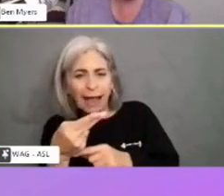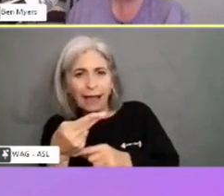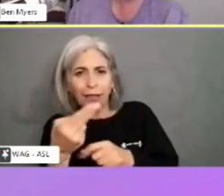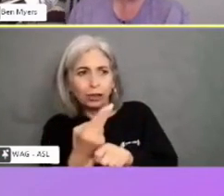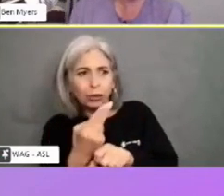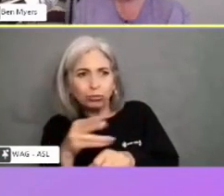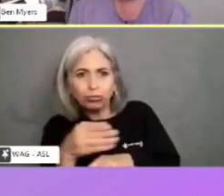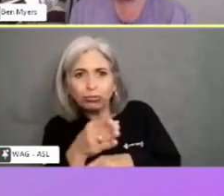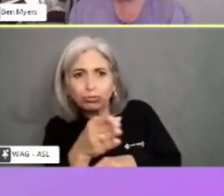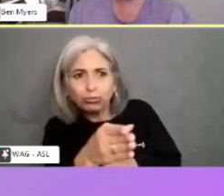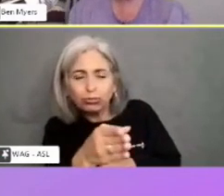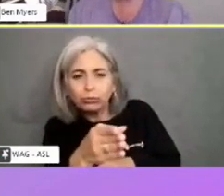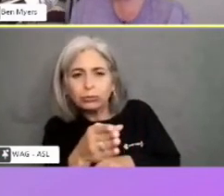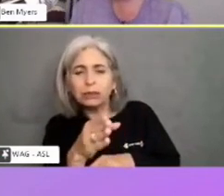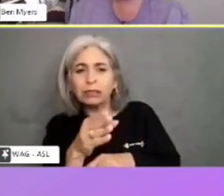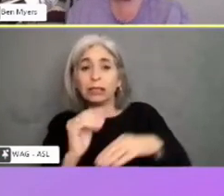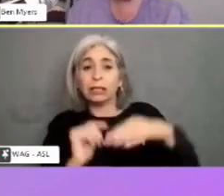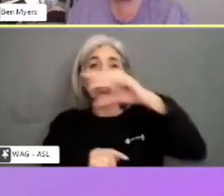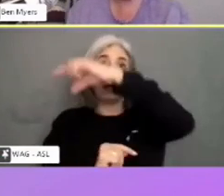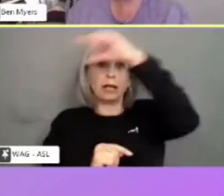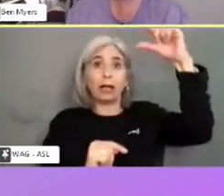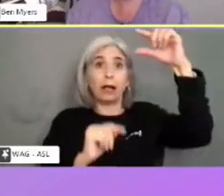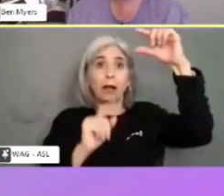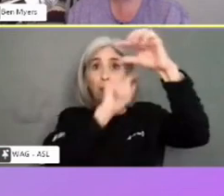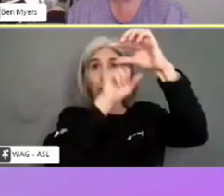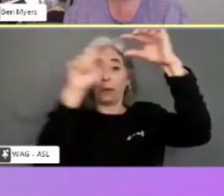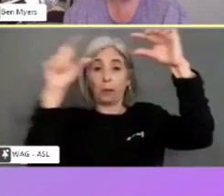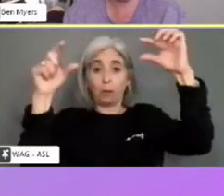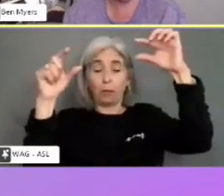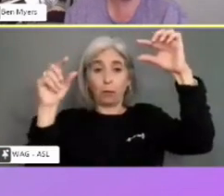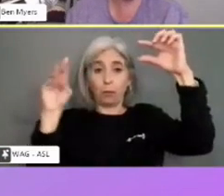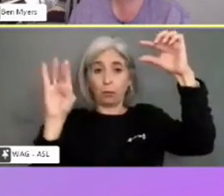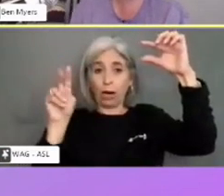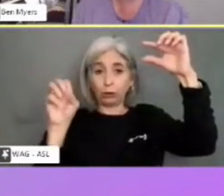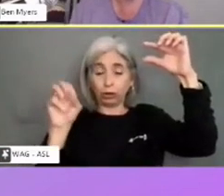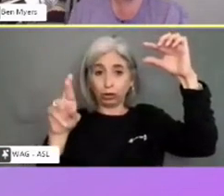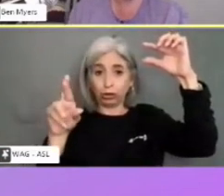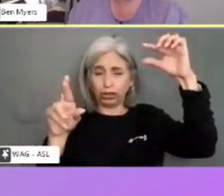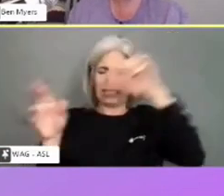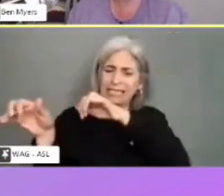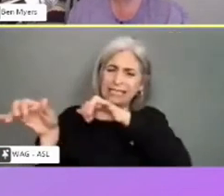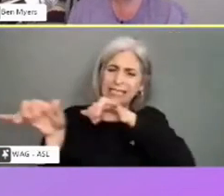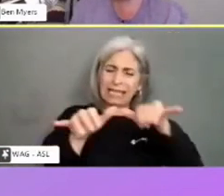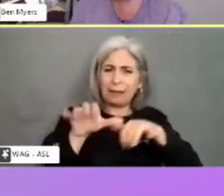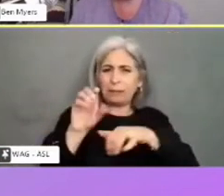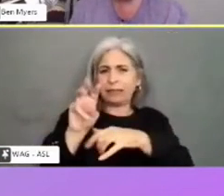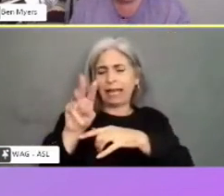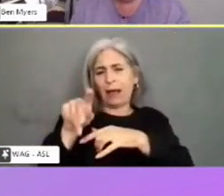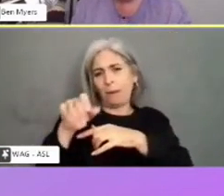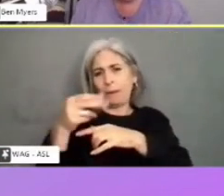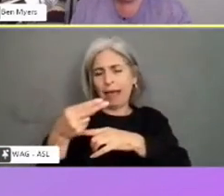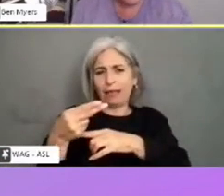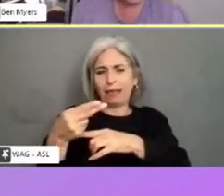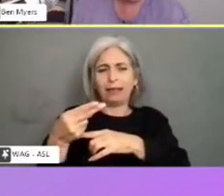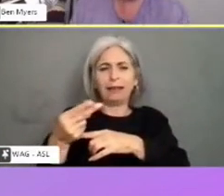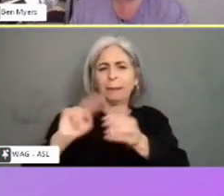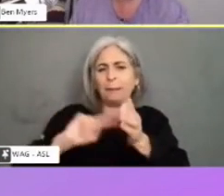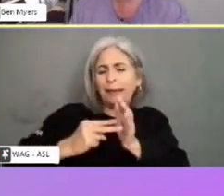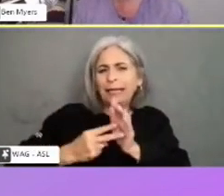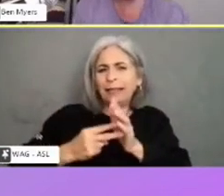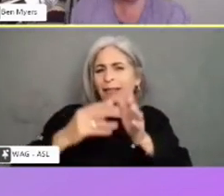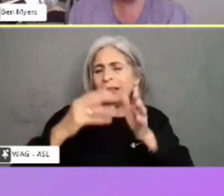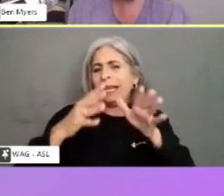route. And browsers, what they're doing here is they're paving cow paths. Basically, they're